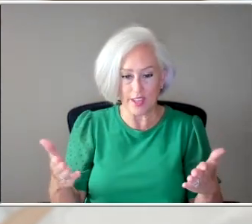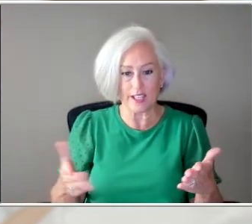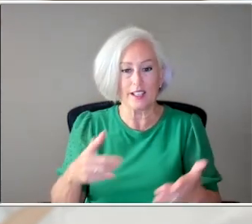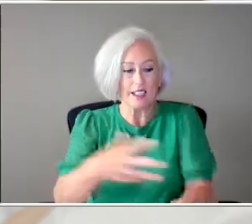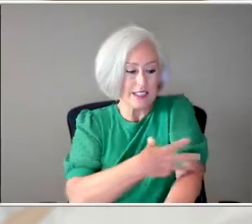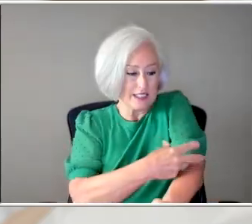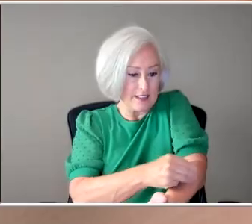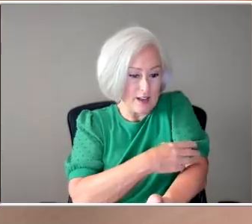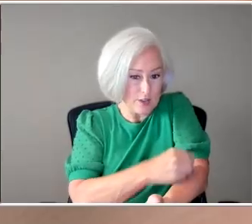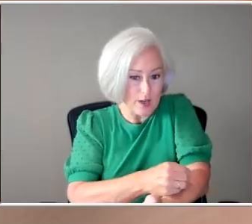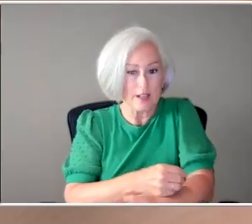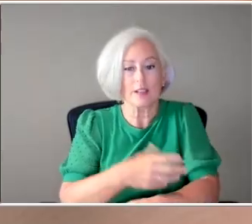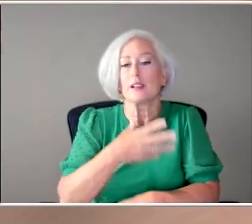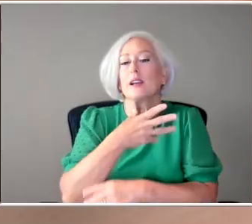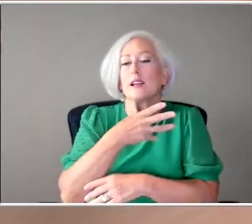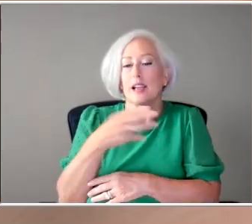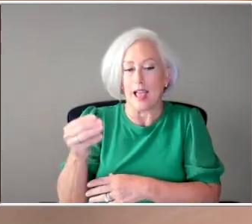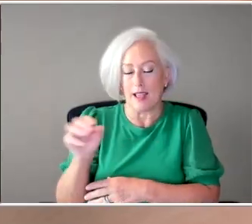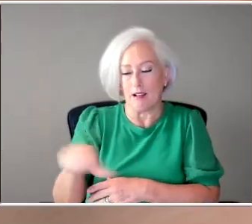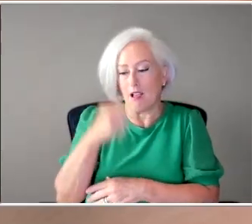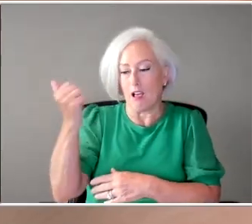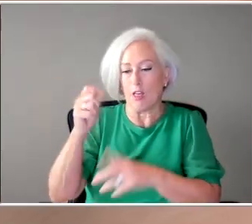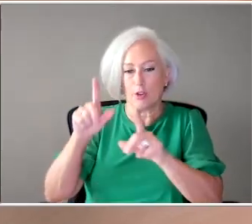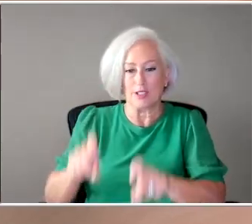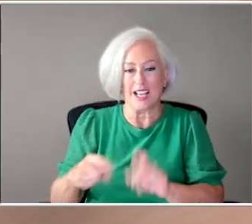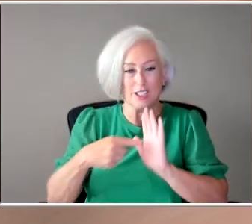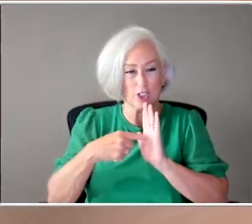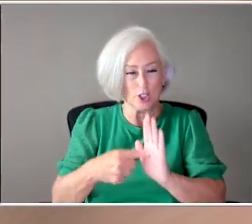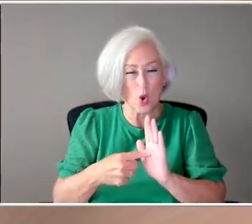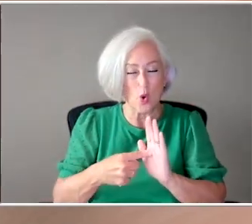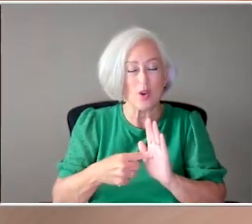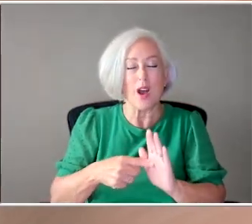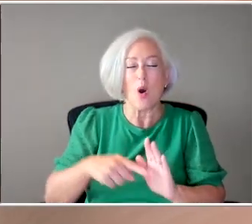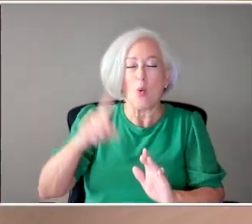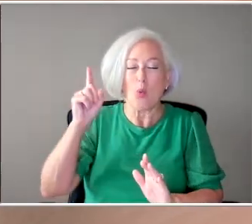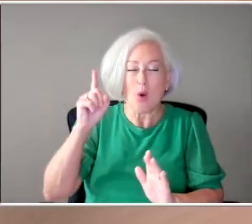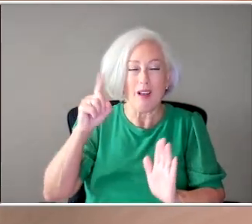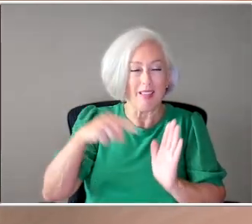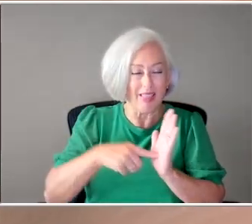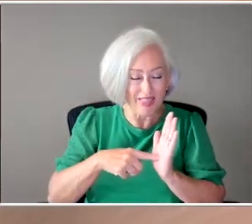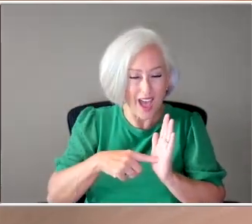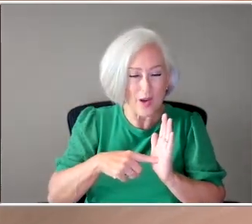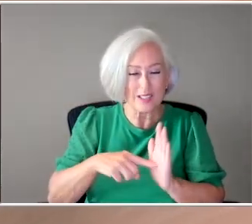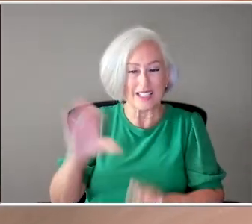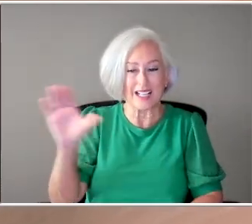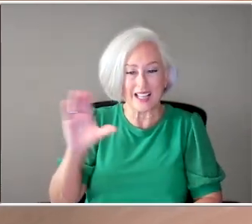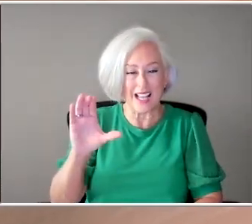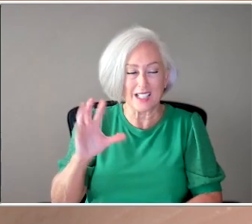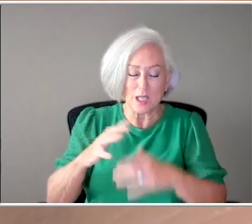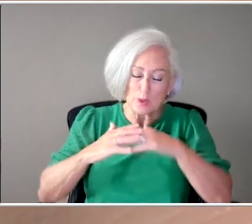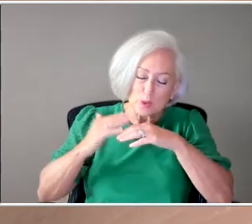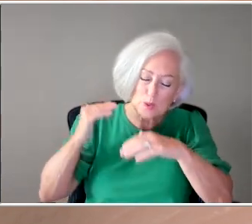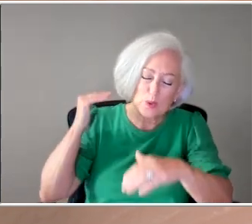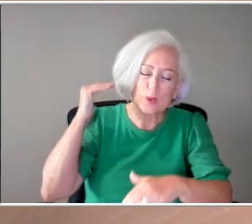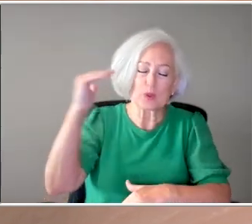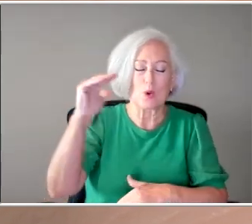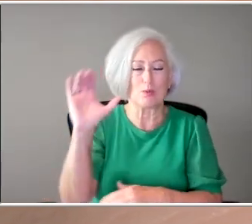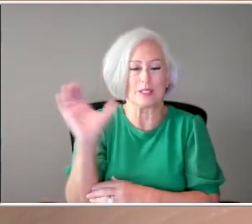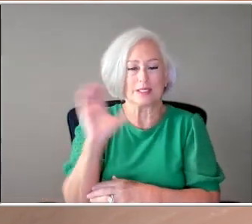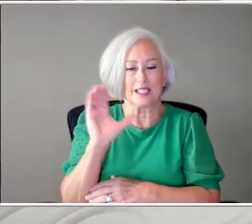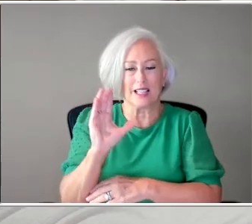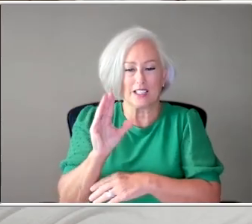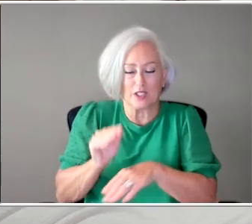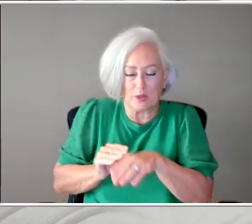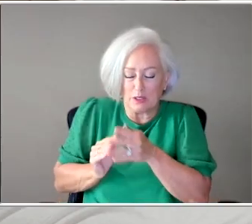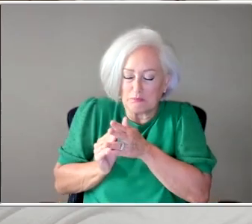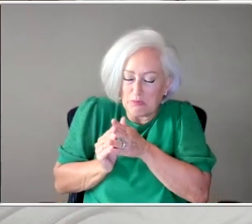at that point. There was so much cholesterol in Aubrey's tiny body, it was seeping out of her skin, creating the orange deposits.